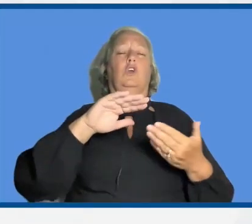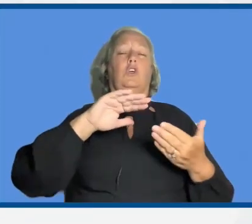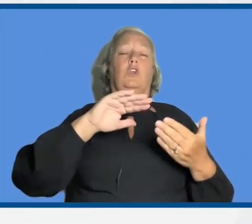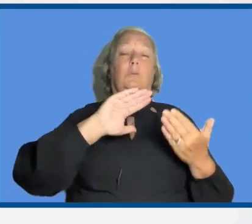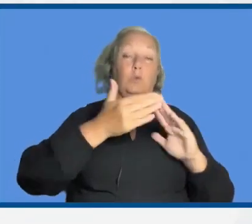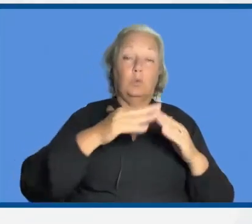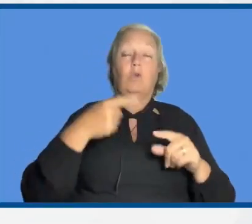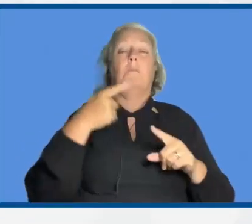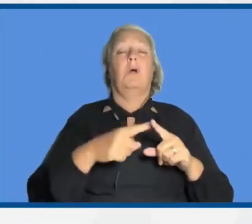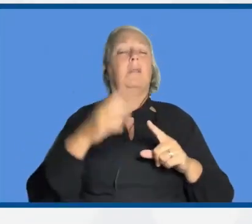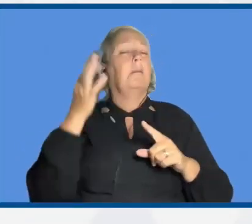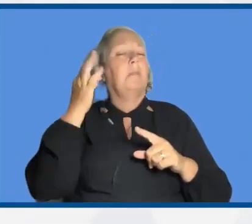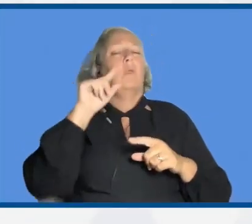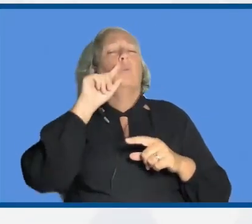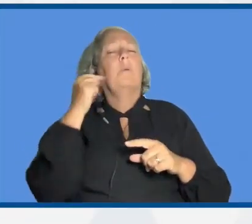Thank you.